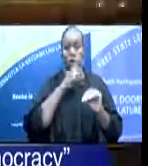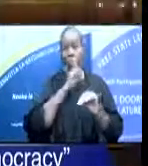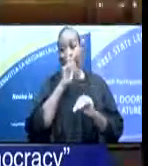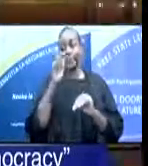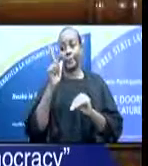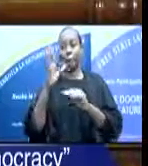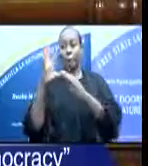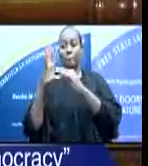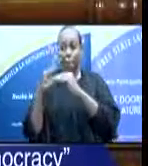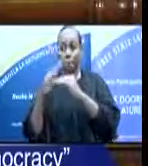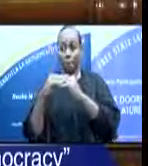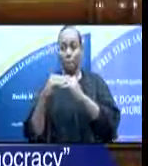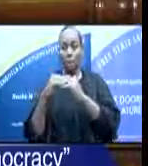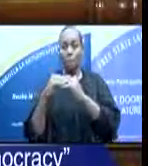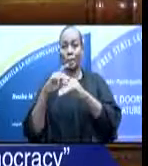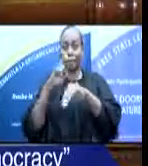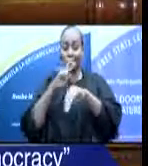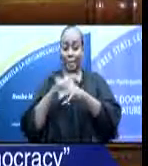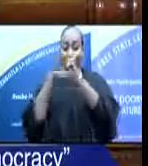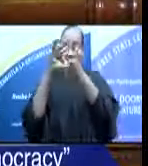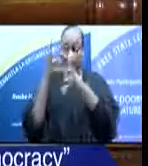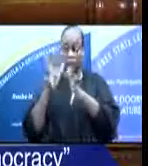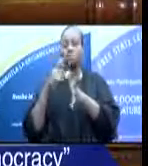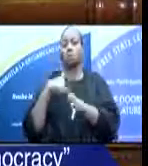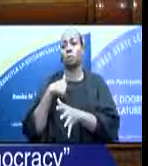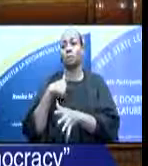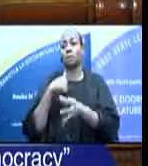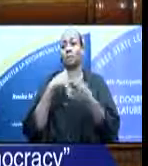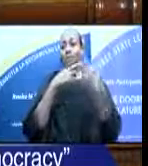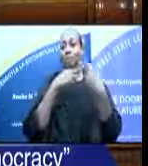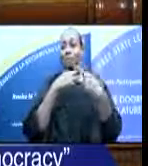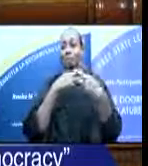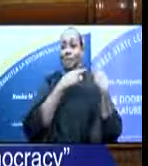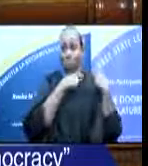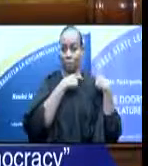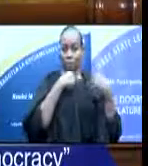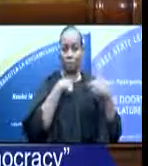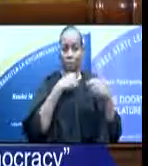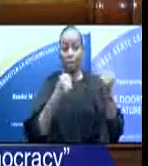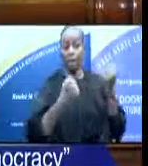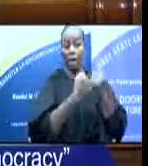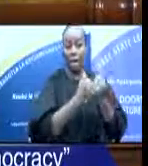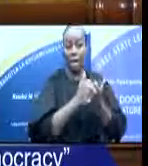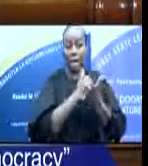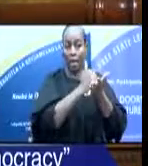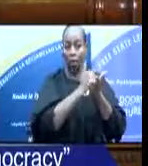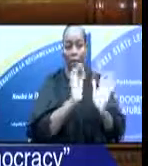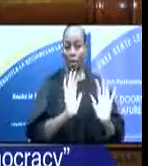the member when their time has expired. I don't need any assistance.